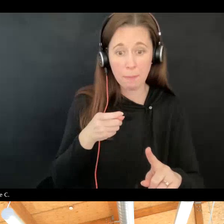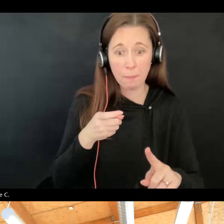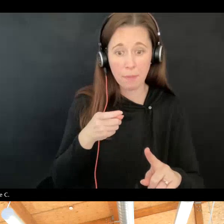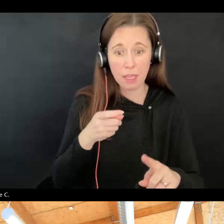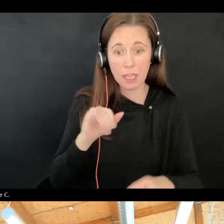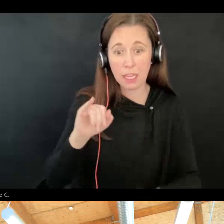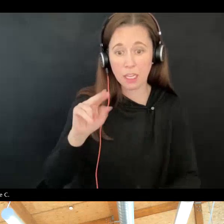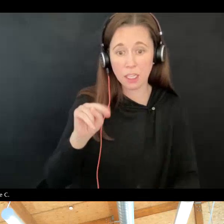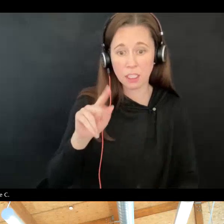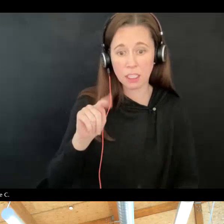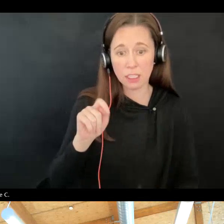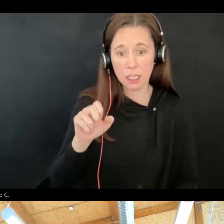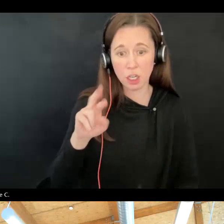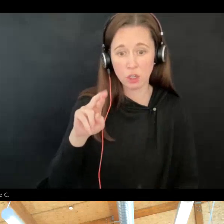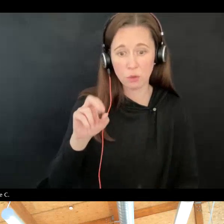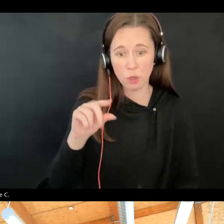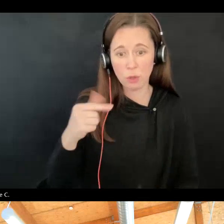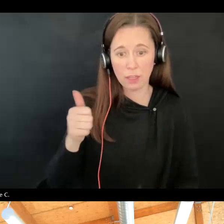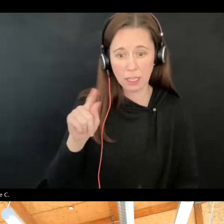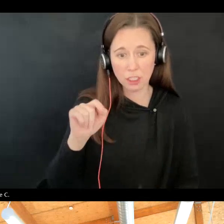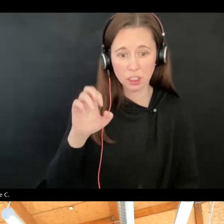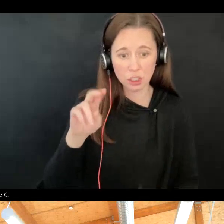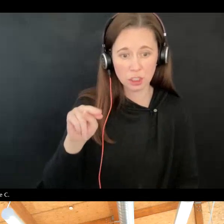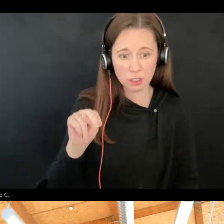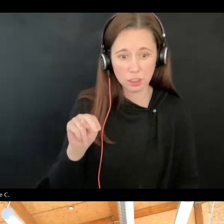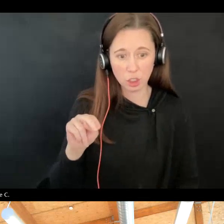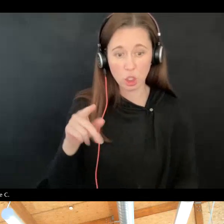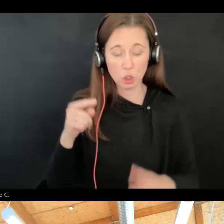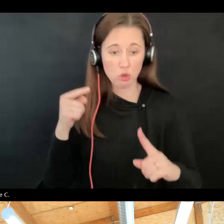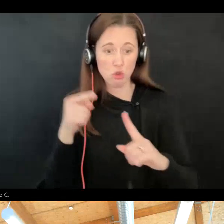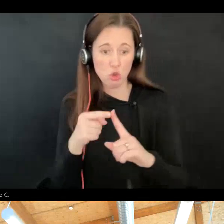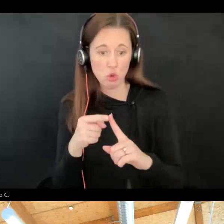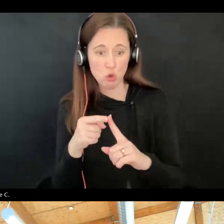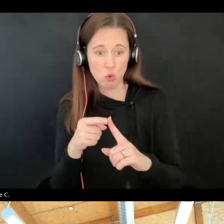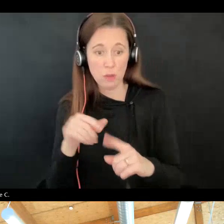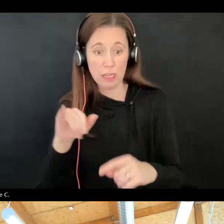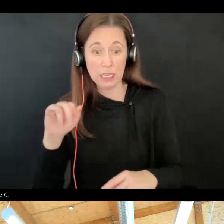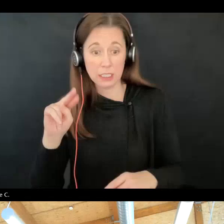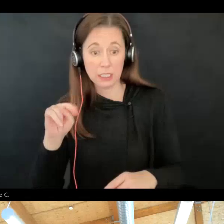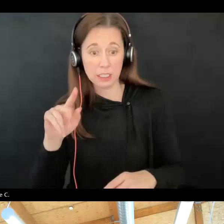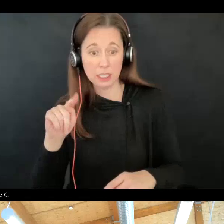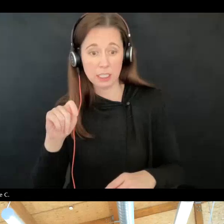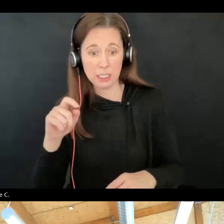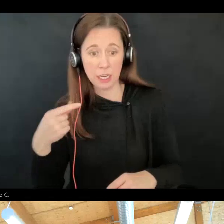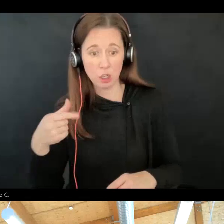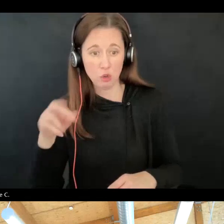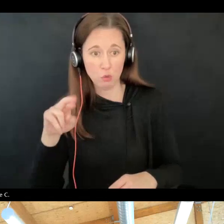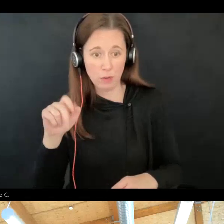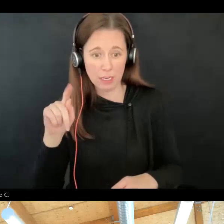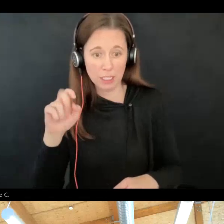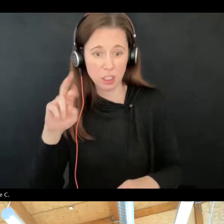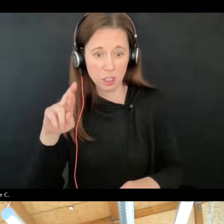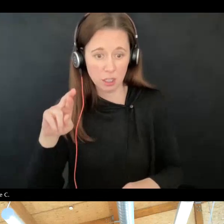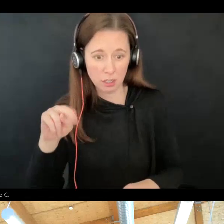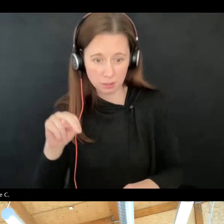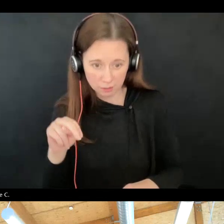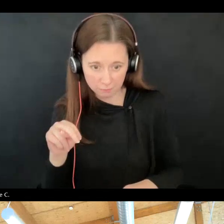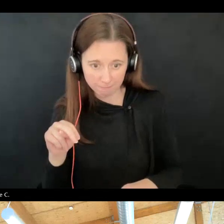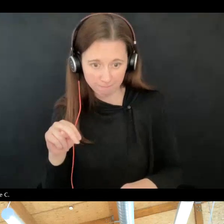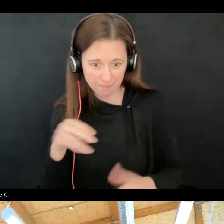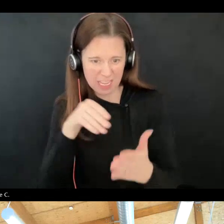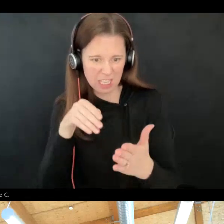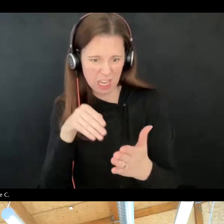Integration, Centering Social Justice in Special Collections, Archives, and Preservation. The